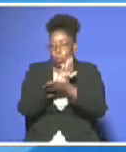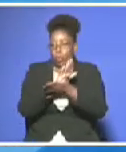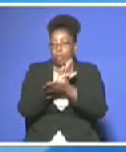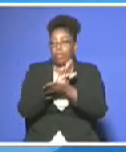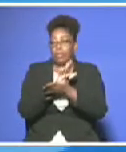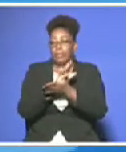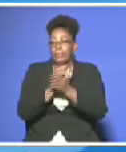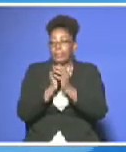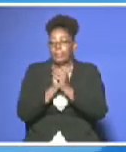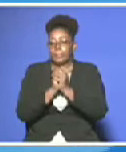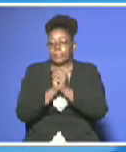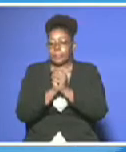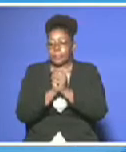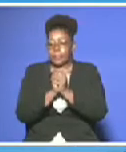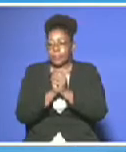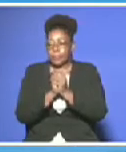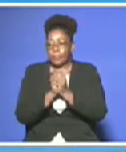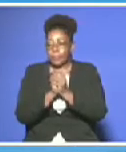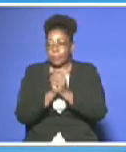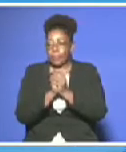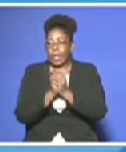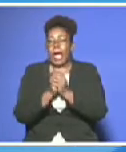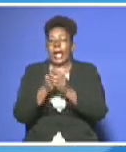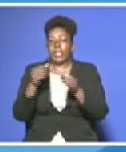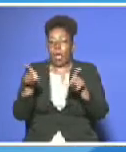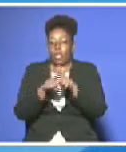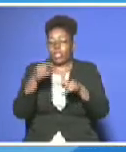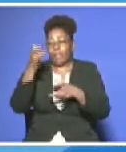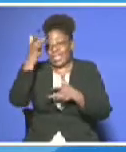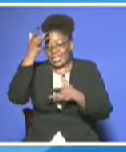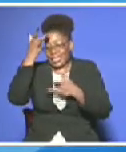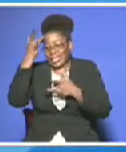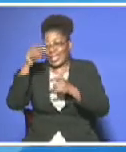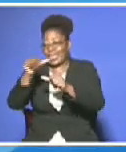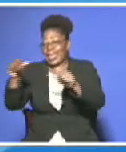sick bay is available, because if someone is